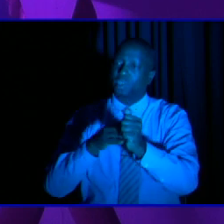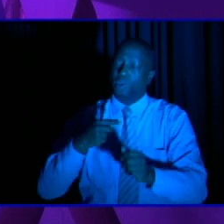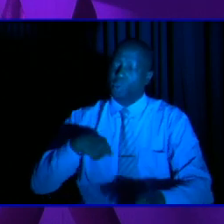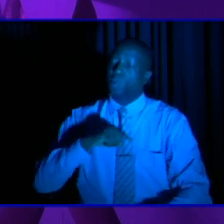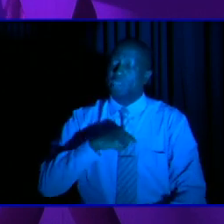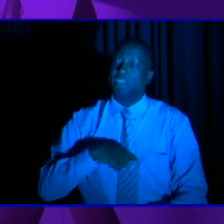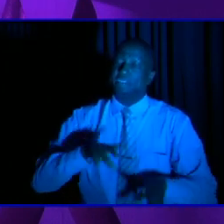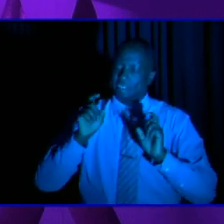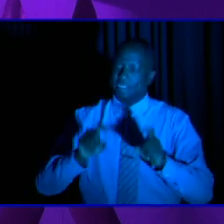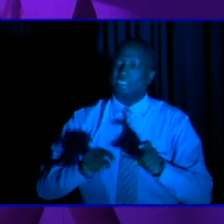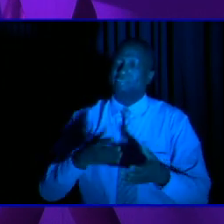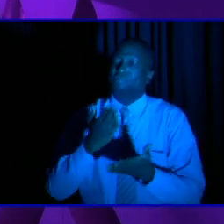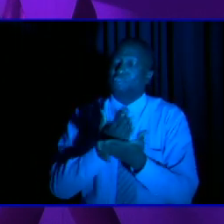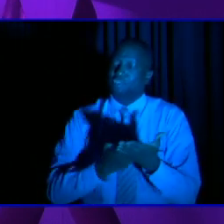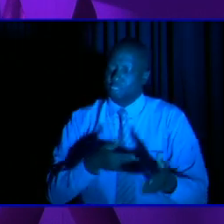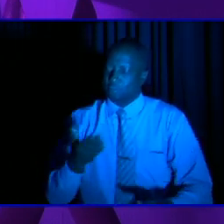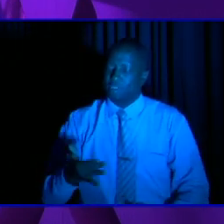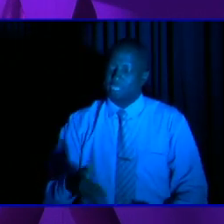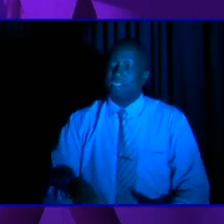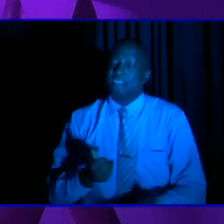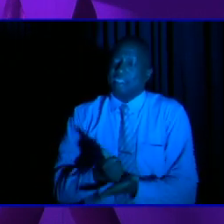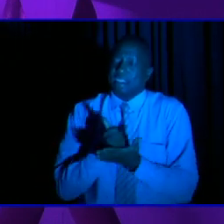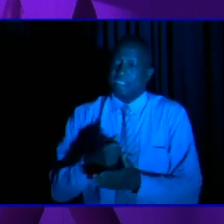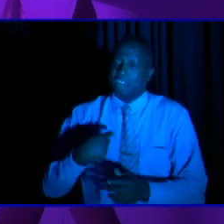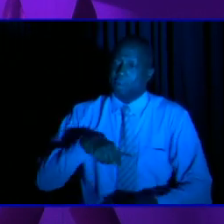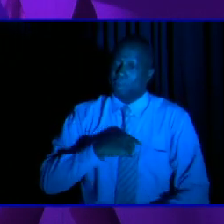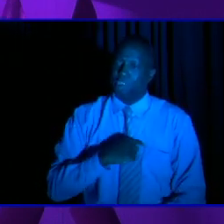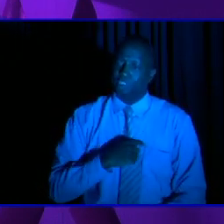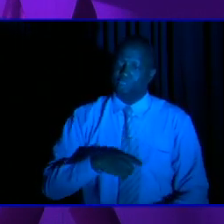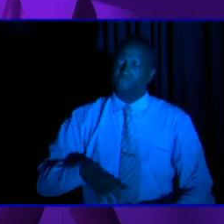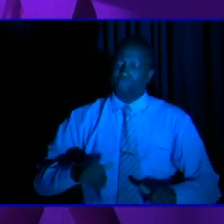We need something that will help us to press